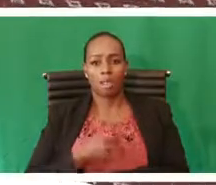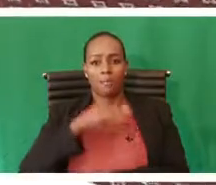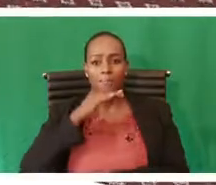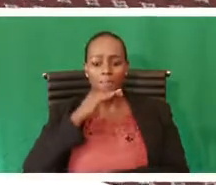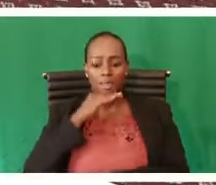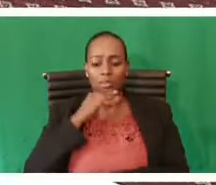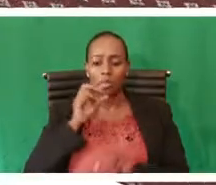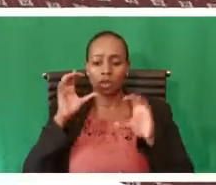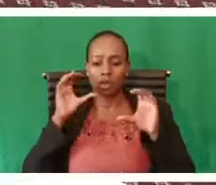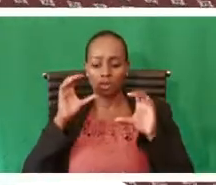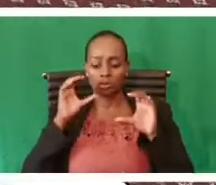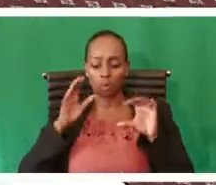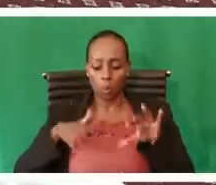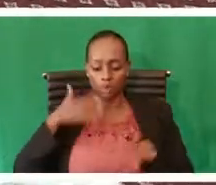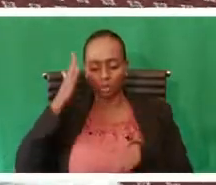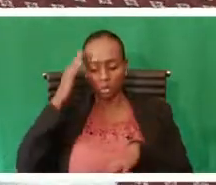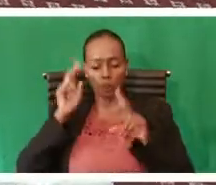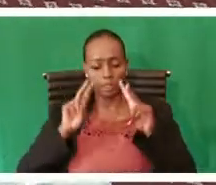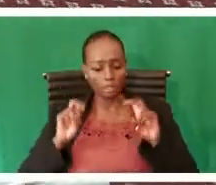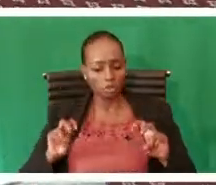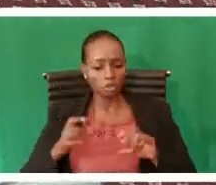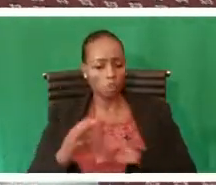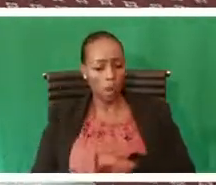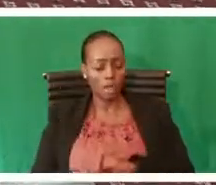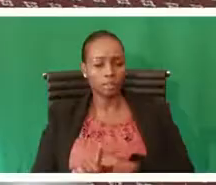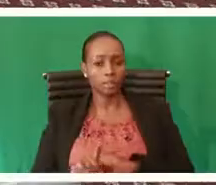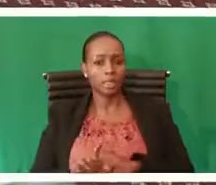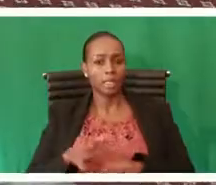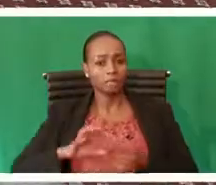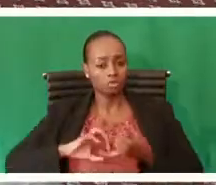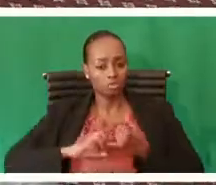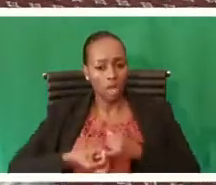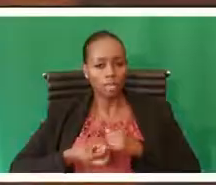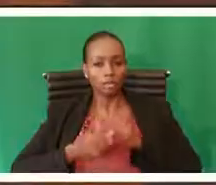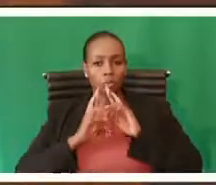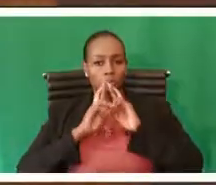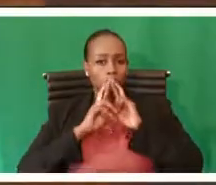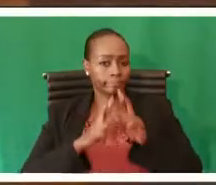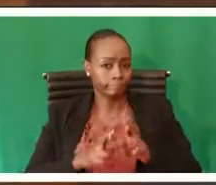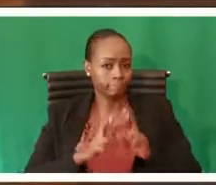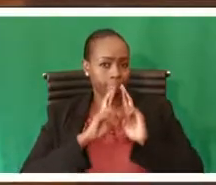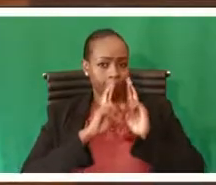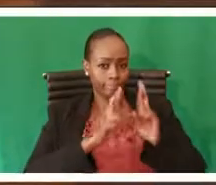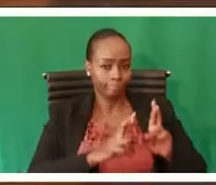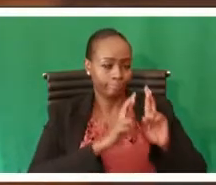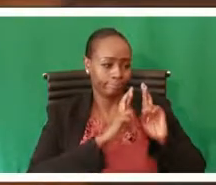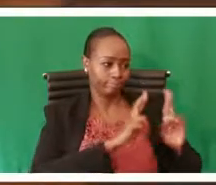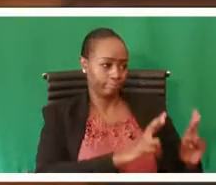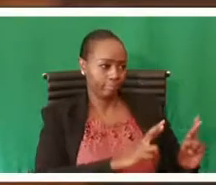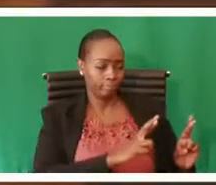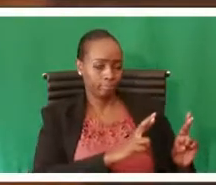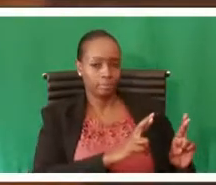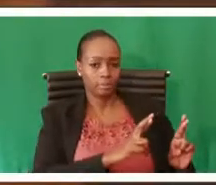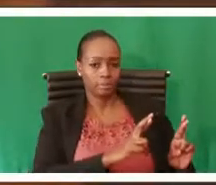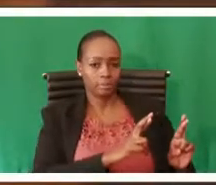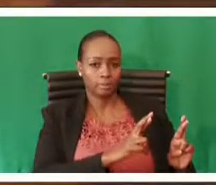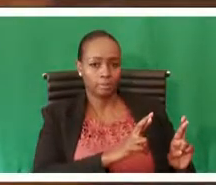that people are protesting about and try to respond in terms of how they are able